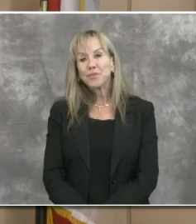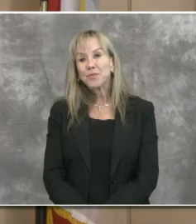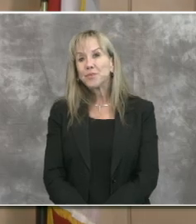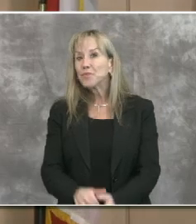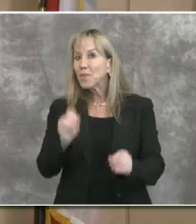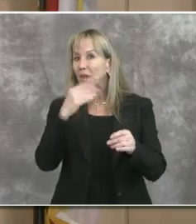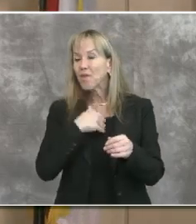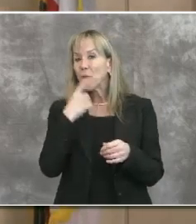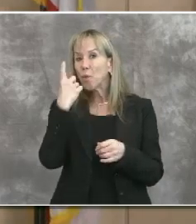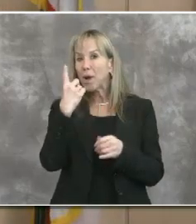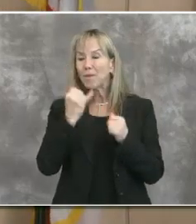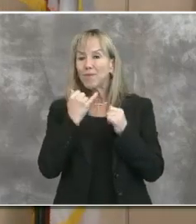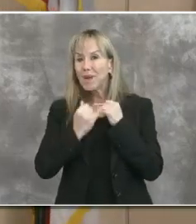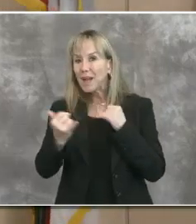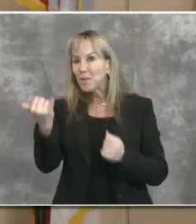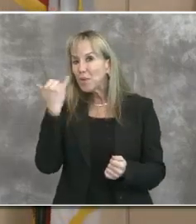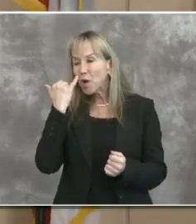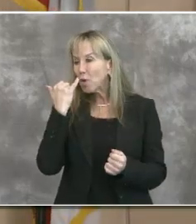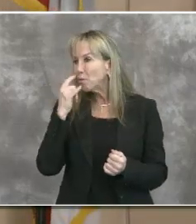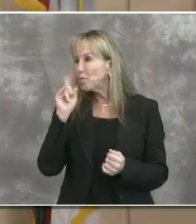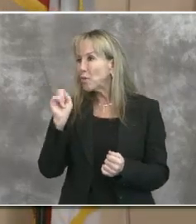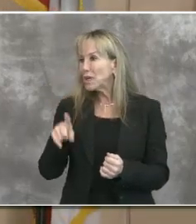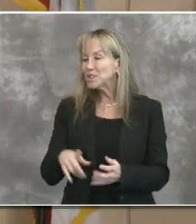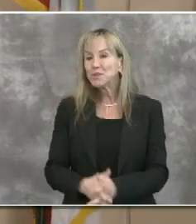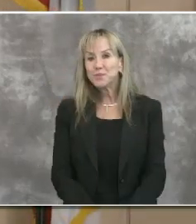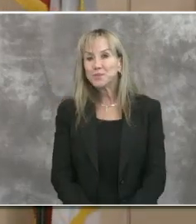Okay, we have one final call-in question.